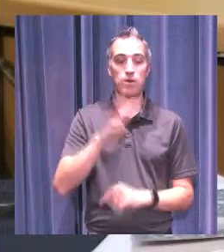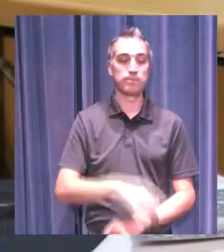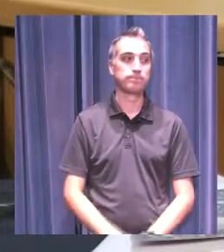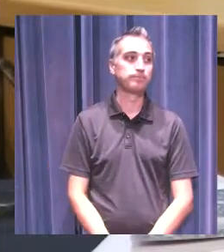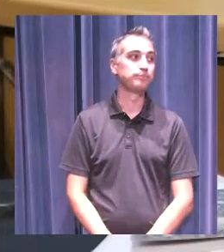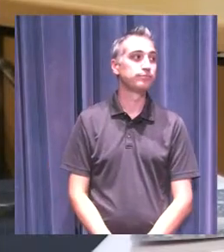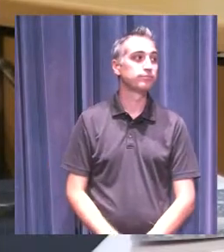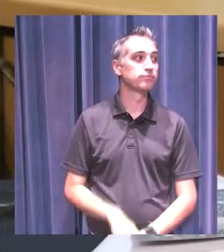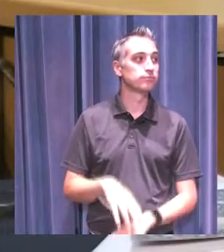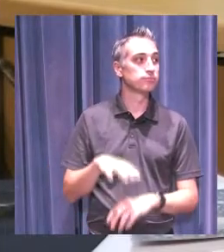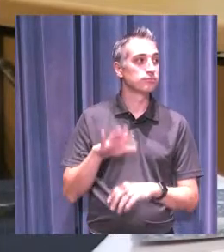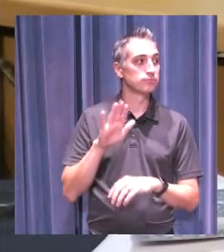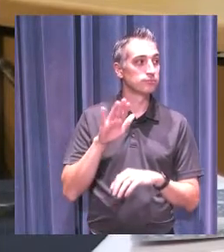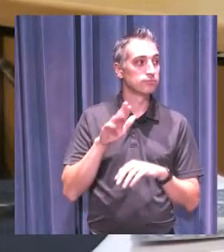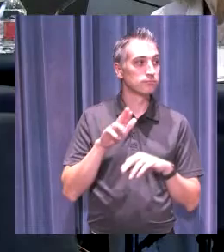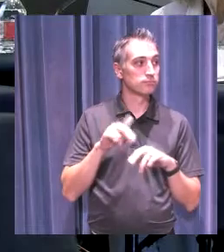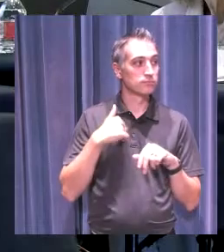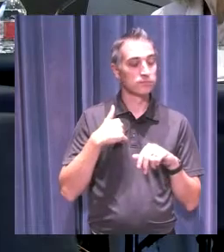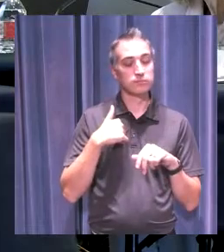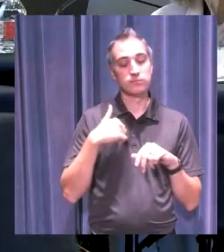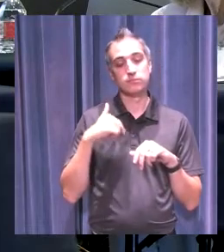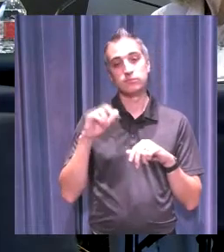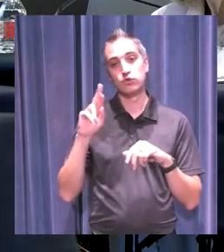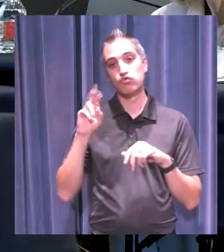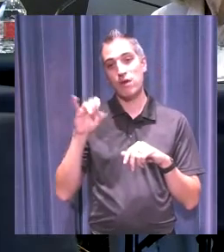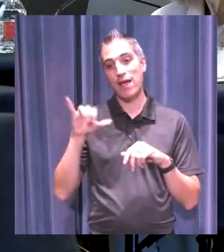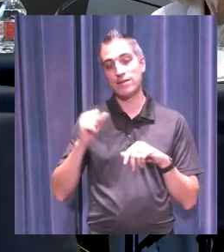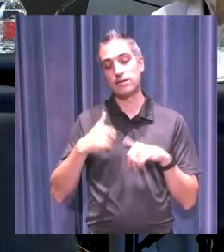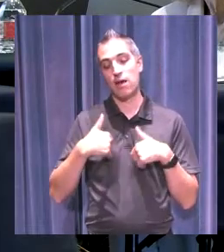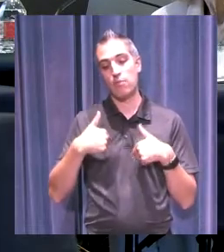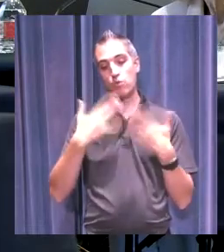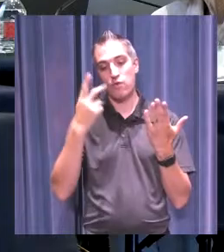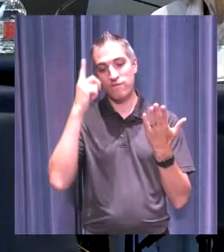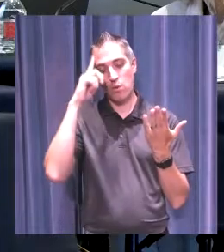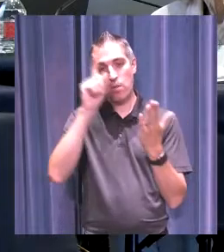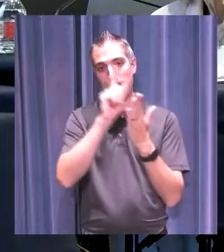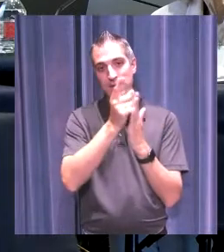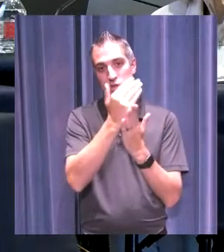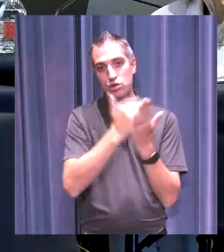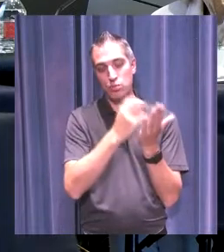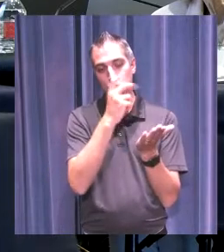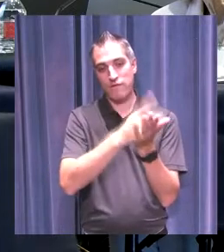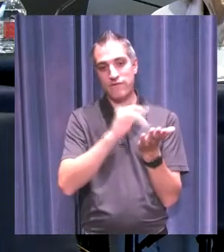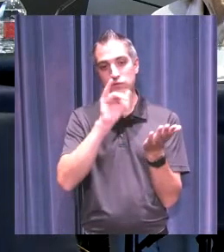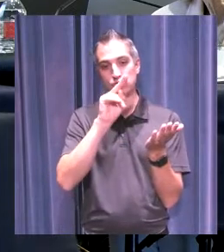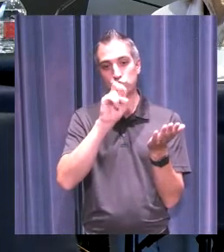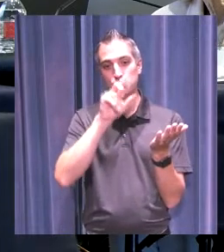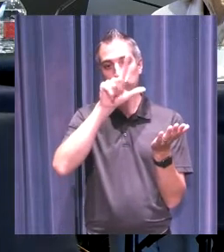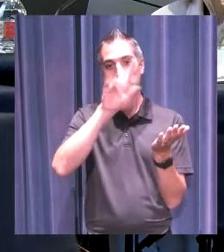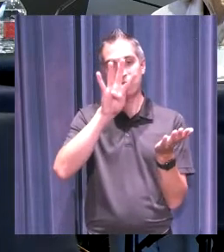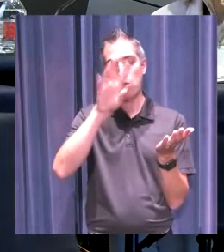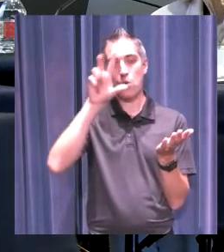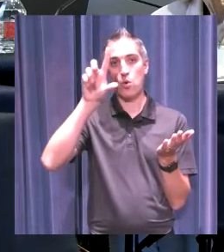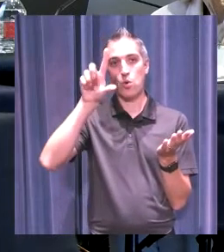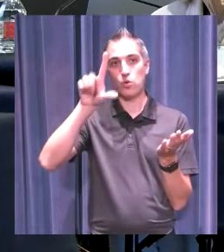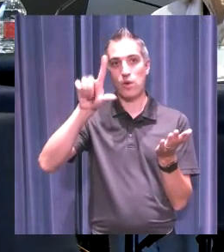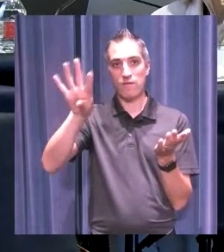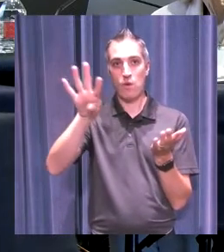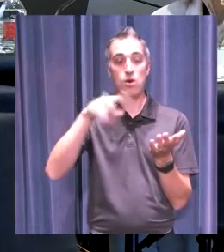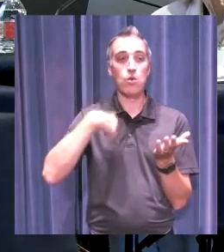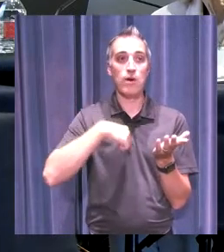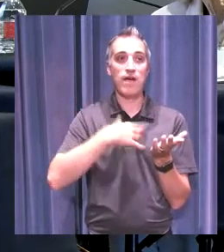Mr. Chair, Yes, I move approval of the minutes from June 24th, 24. we have a motion. Do we have a